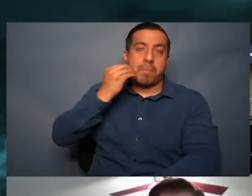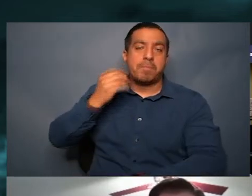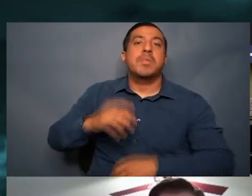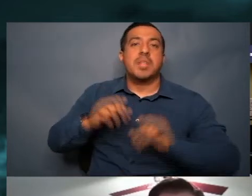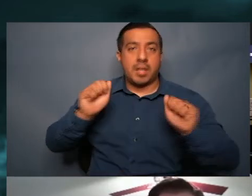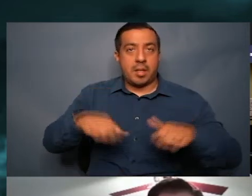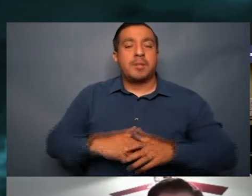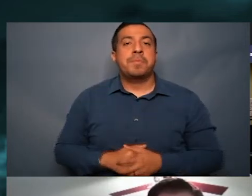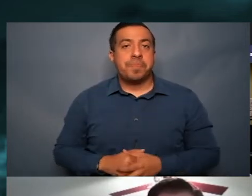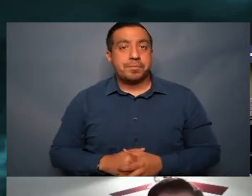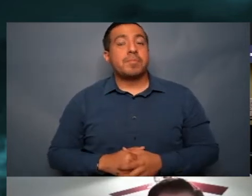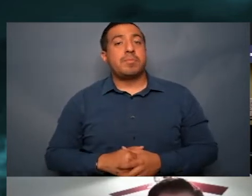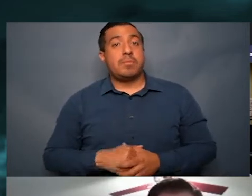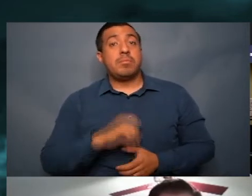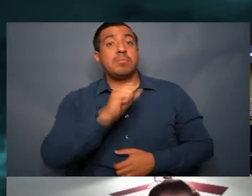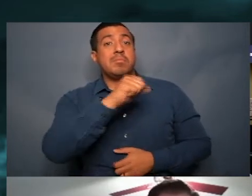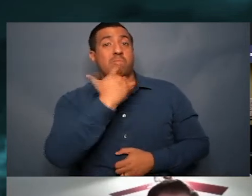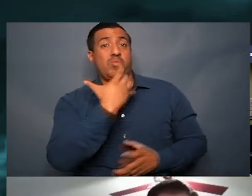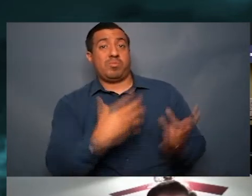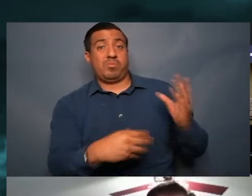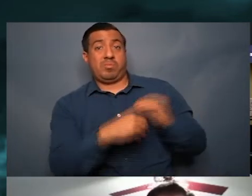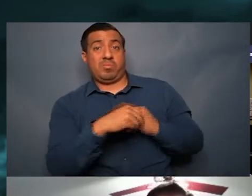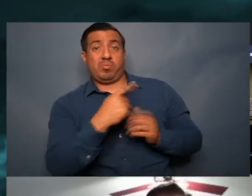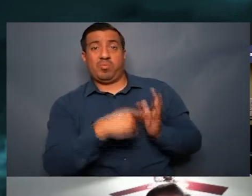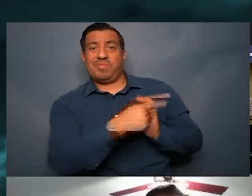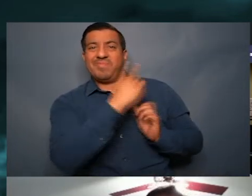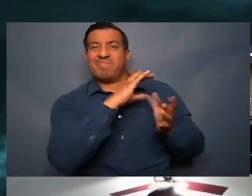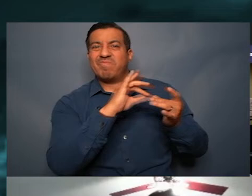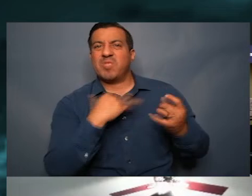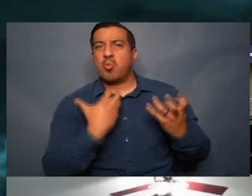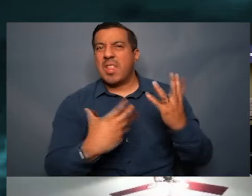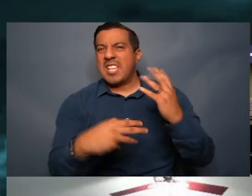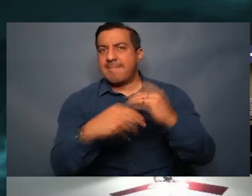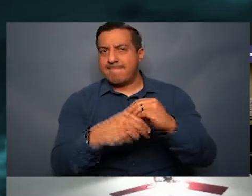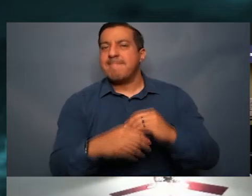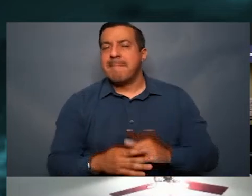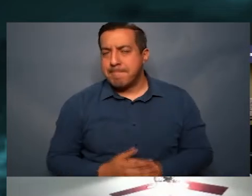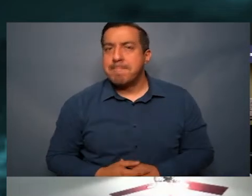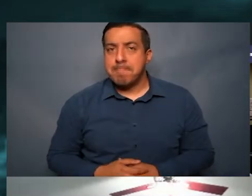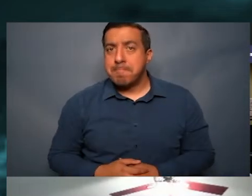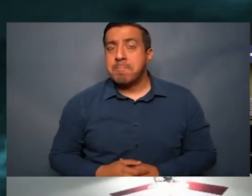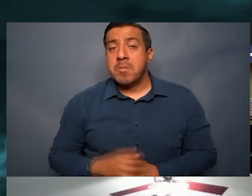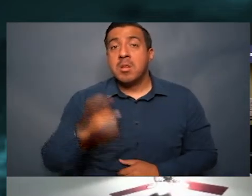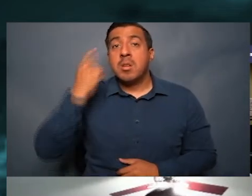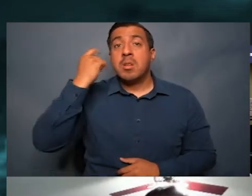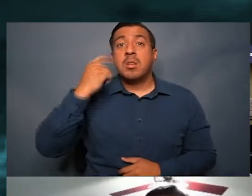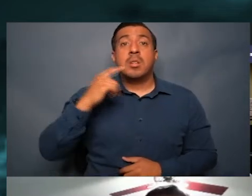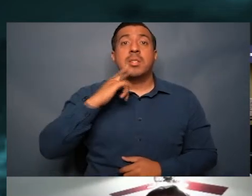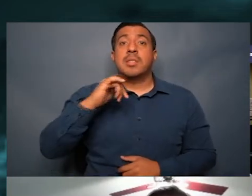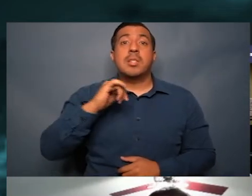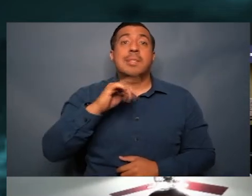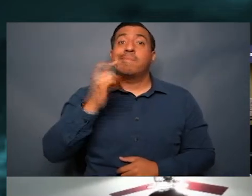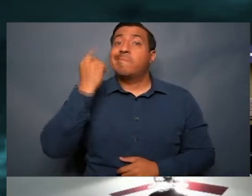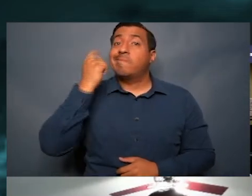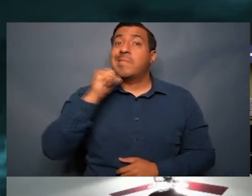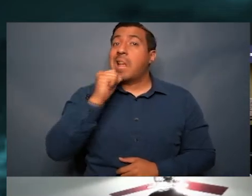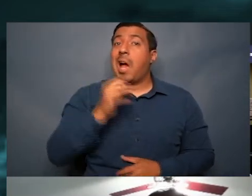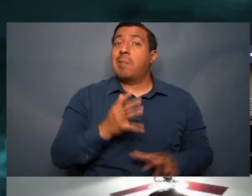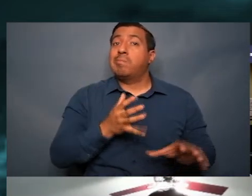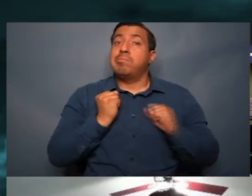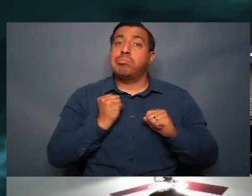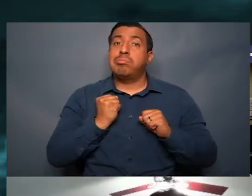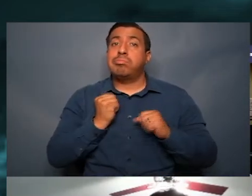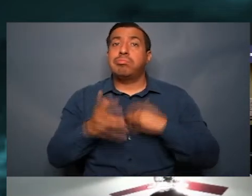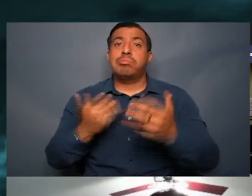Yeah, and I like to just echo kind of what Mark and Nakia were talking about. It's not going to be a quick process, and don't